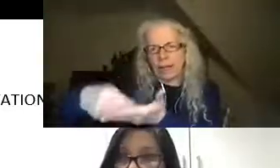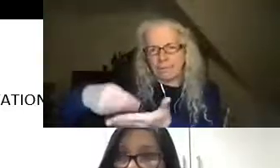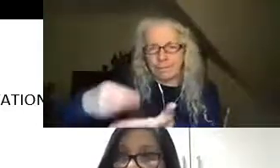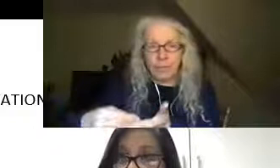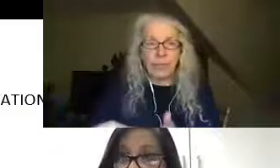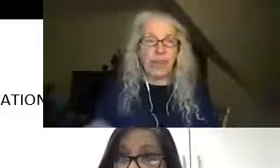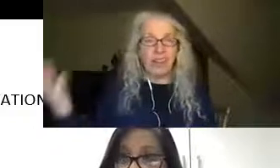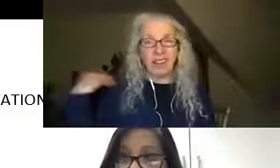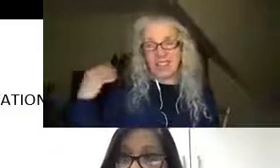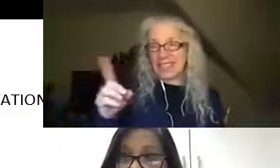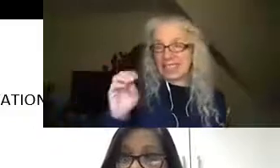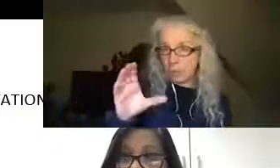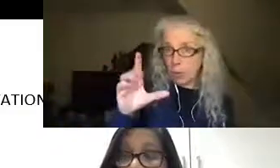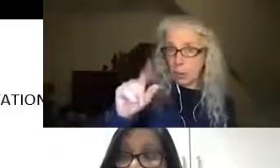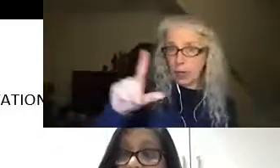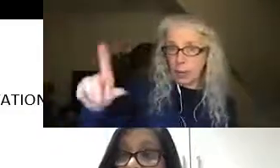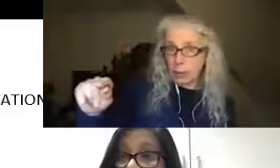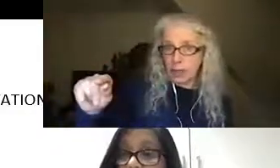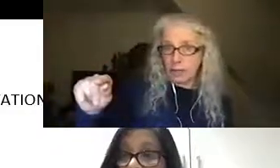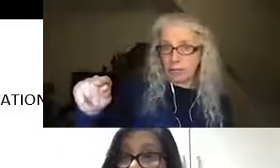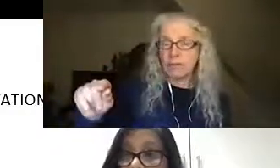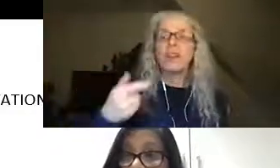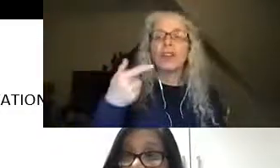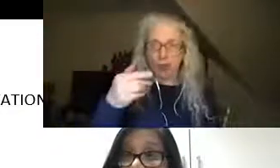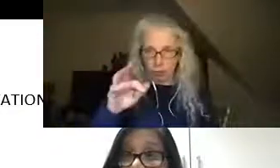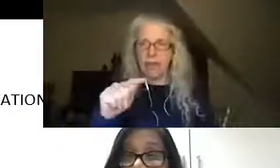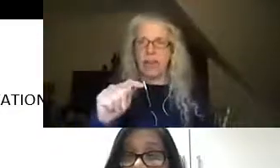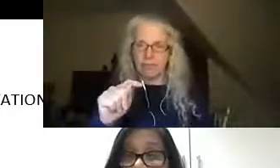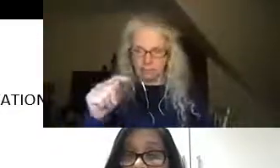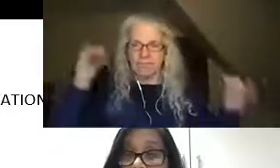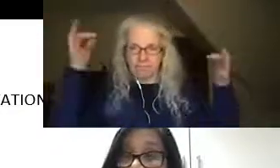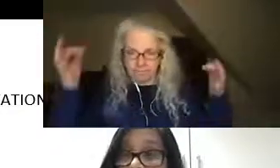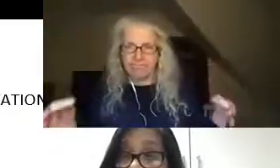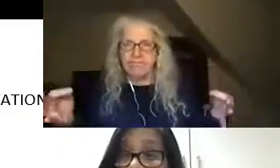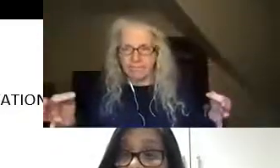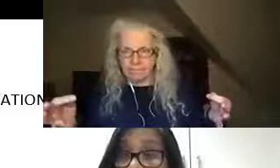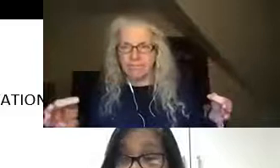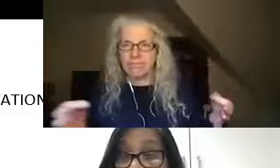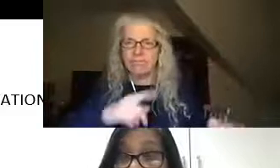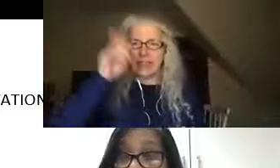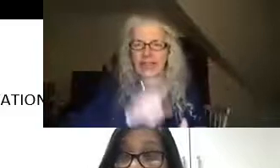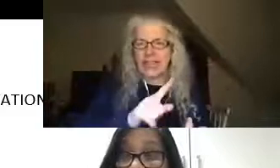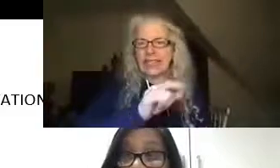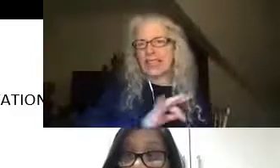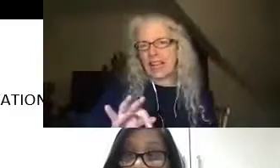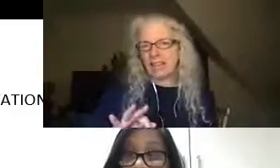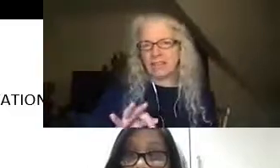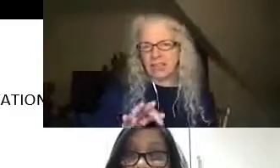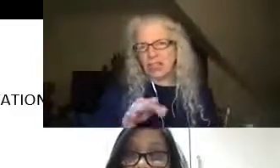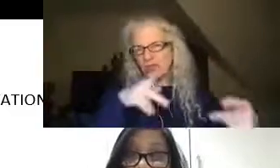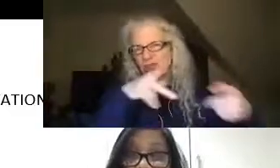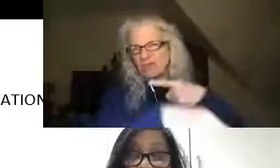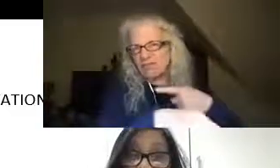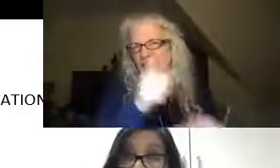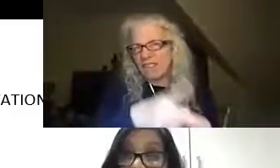December 2020, the grant did decide to reduce staff by half. And